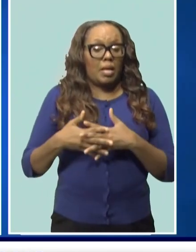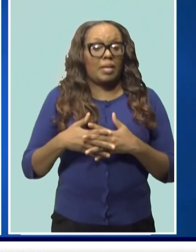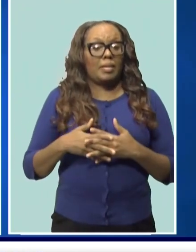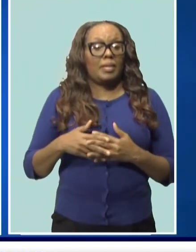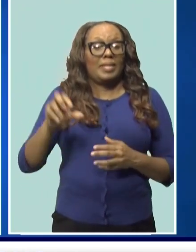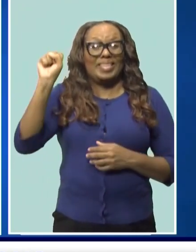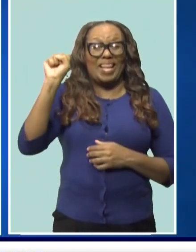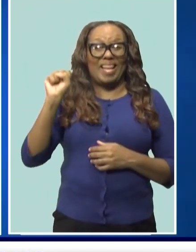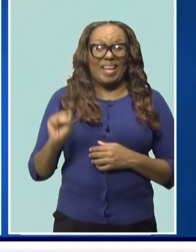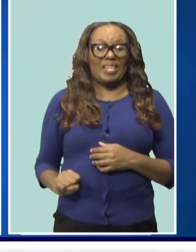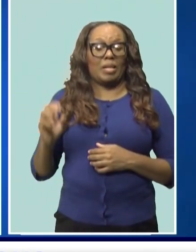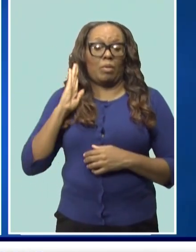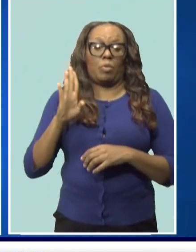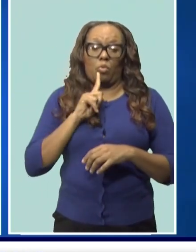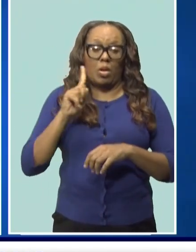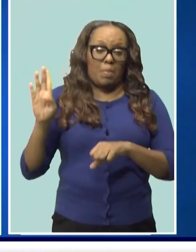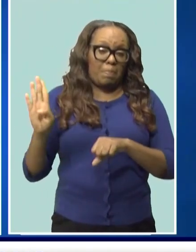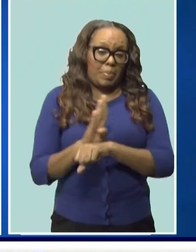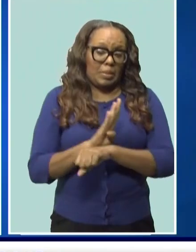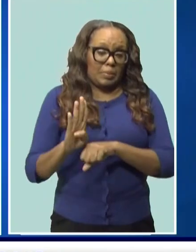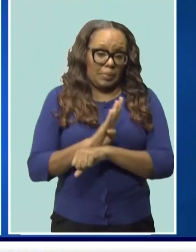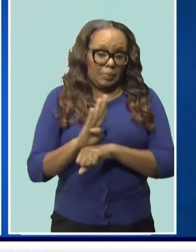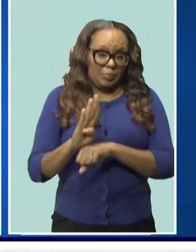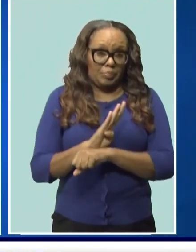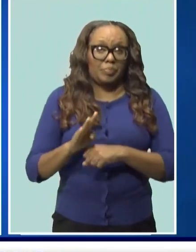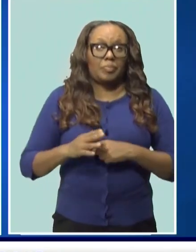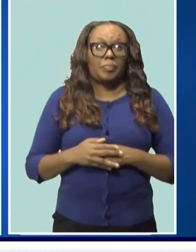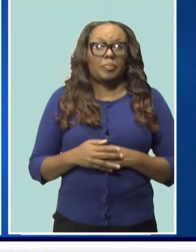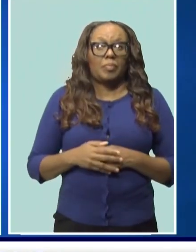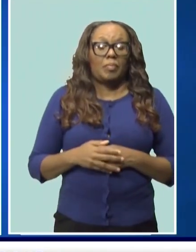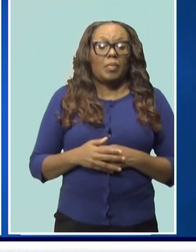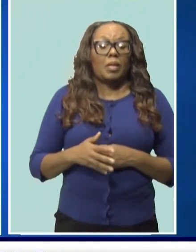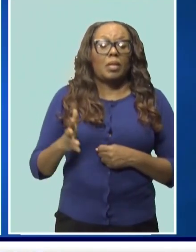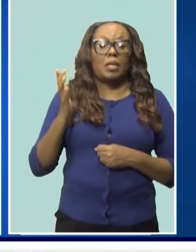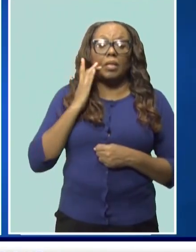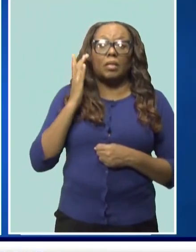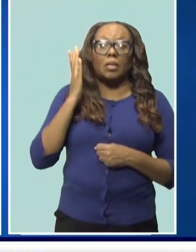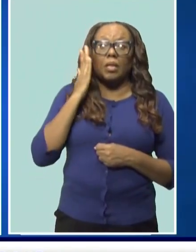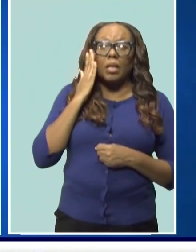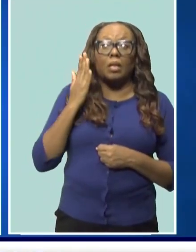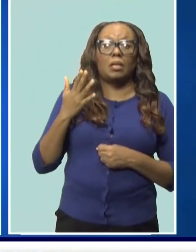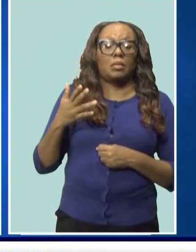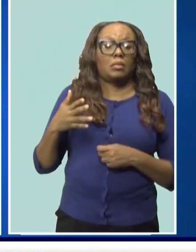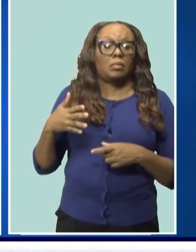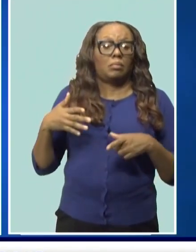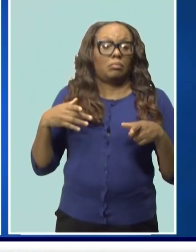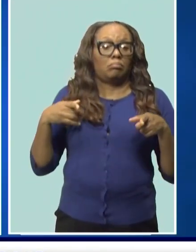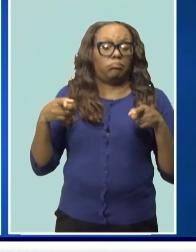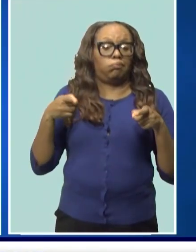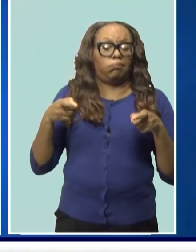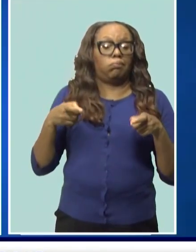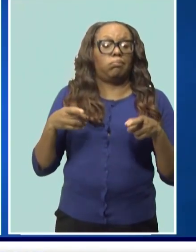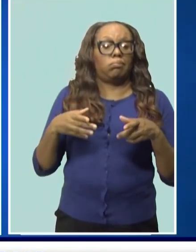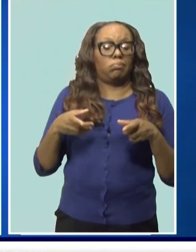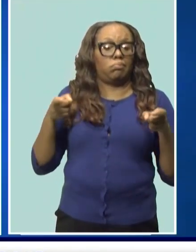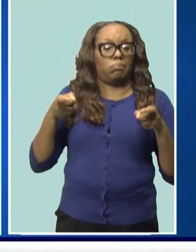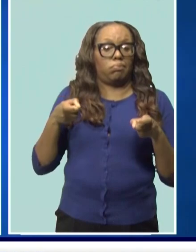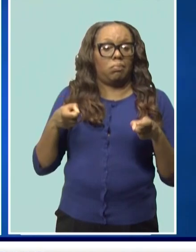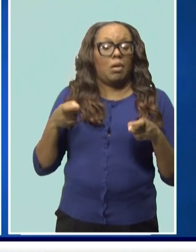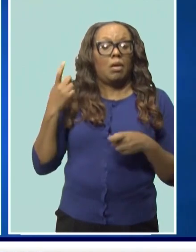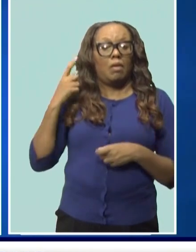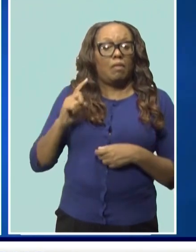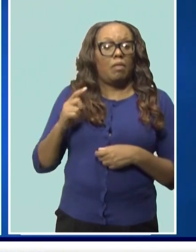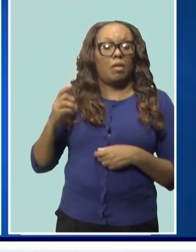busiest day from this source market. During the meeting, hotelier Javon Griffith, the general manager at Atlantis Historic Inn, 10th Day St.